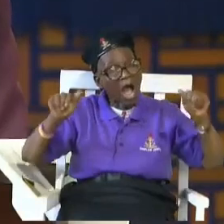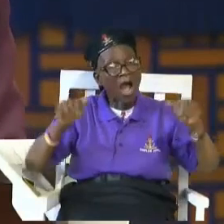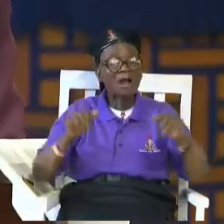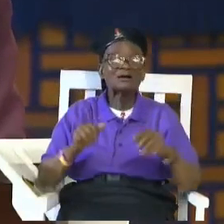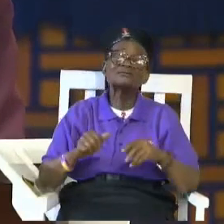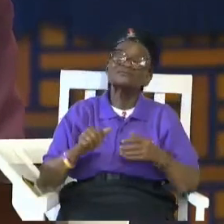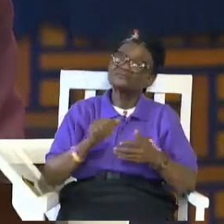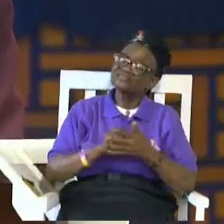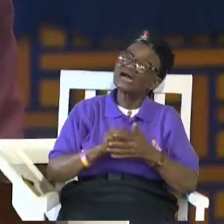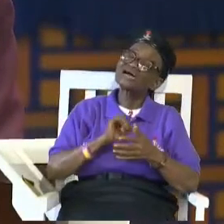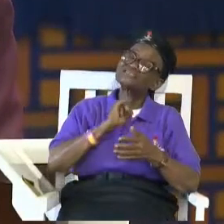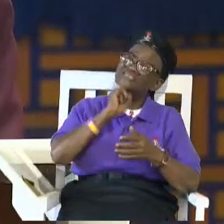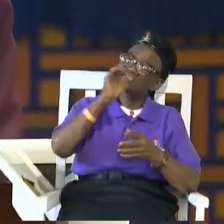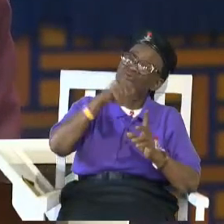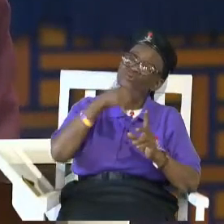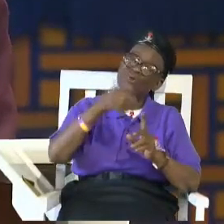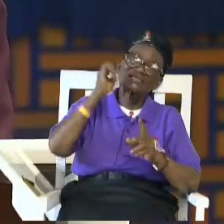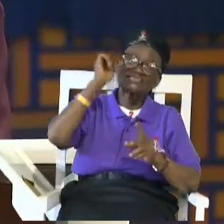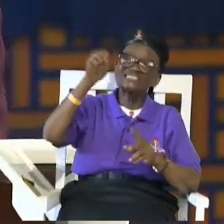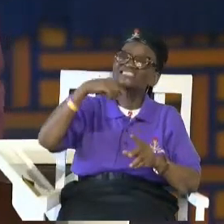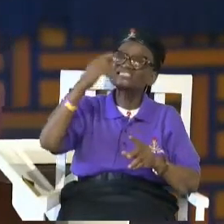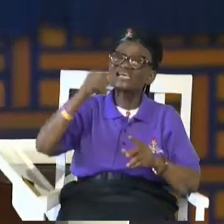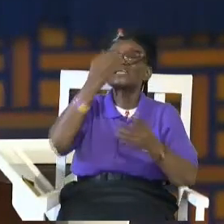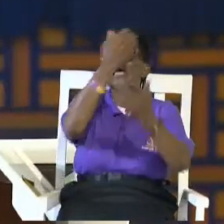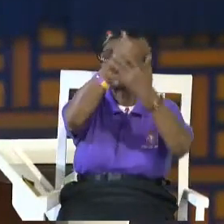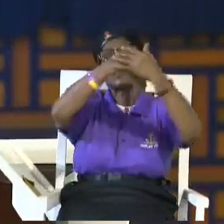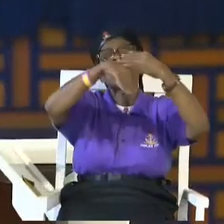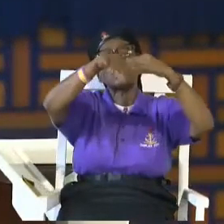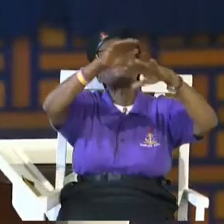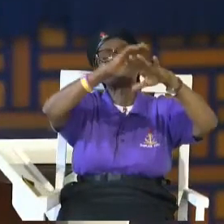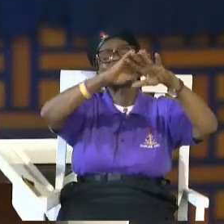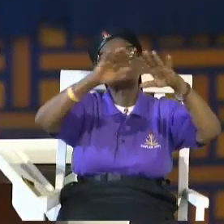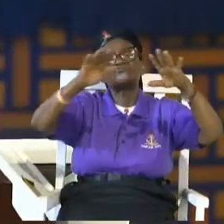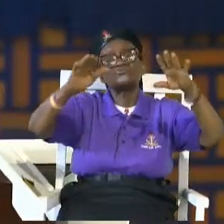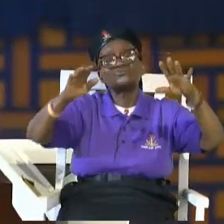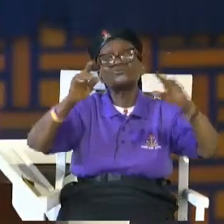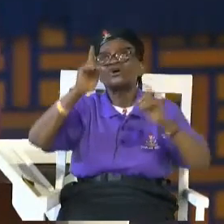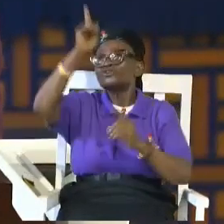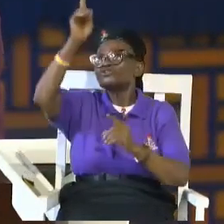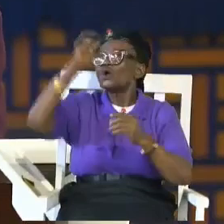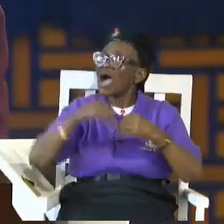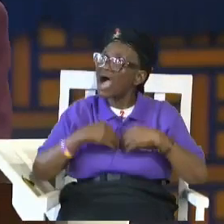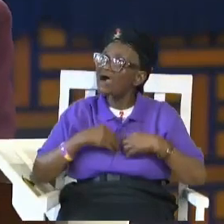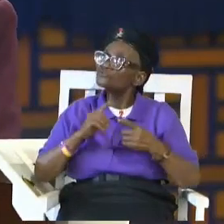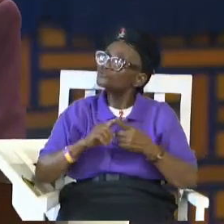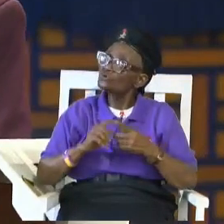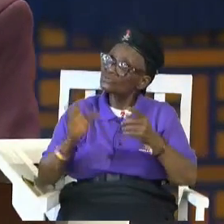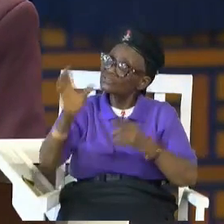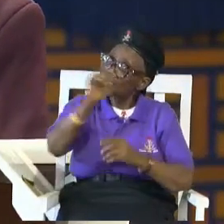That's when he said, heaven, you have to intervene.